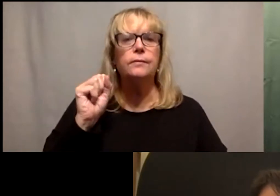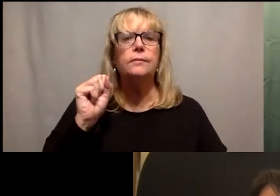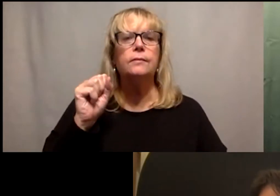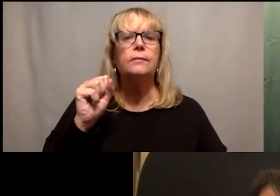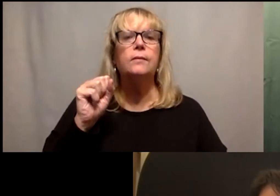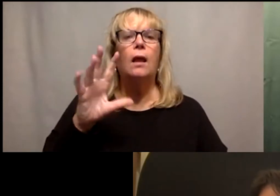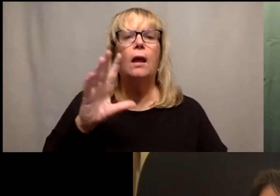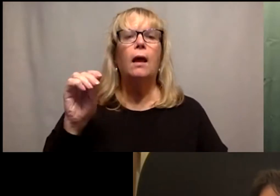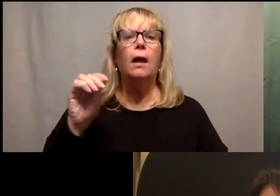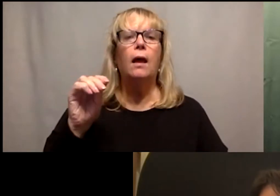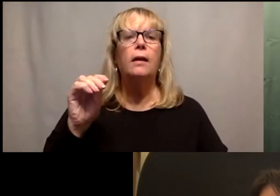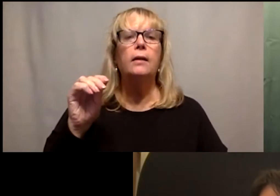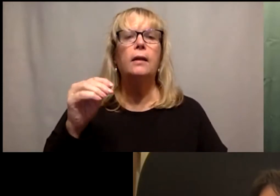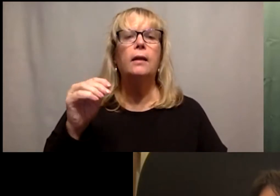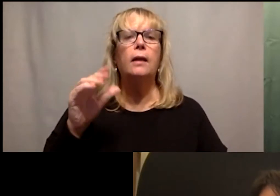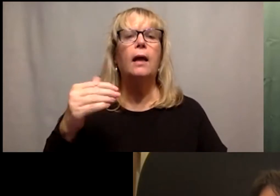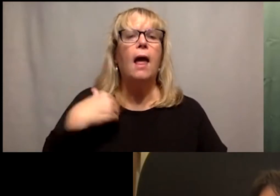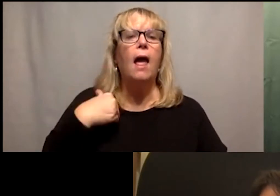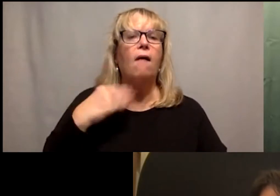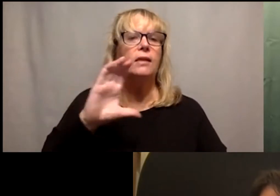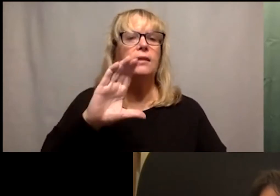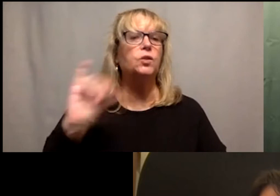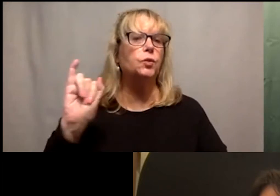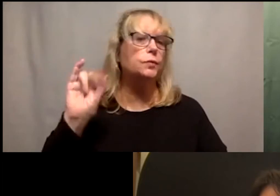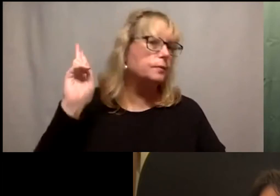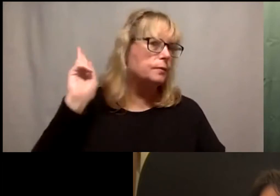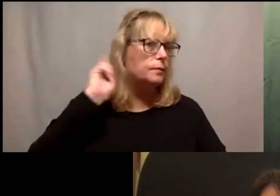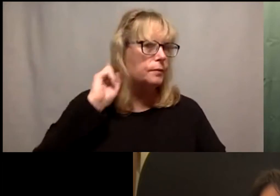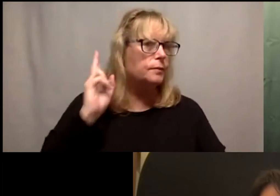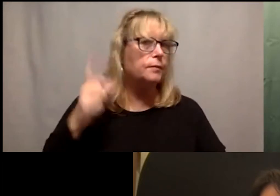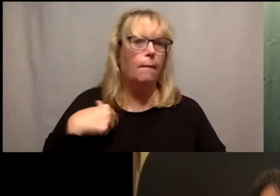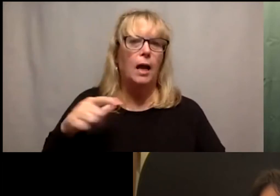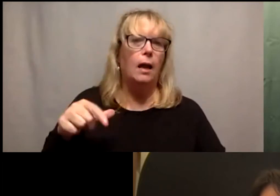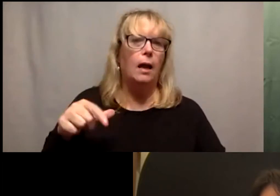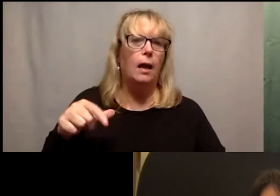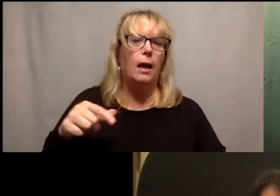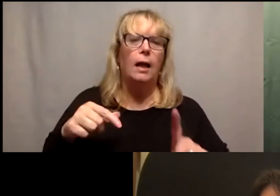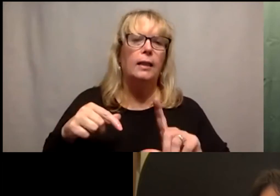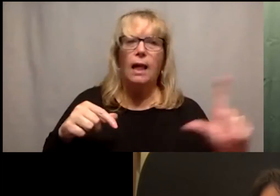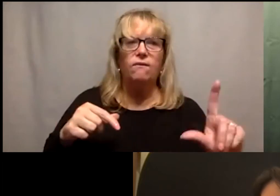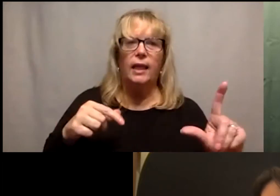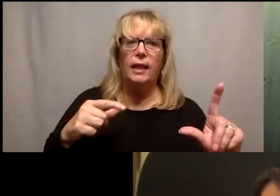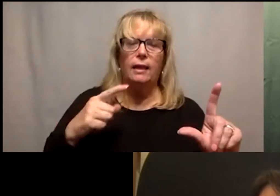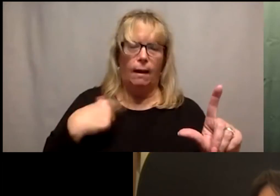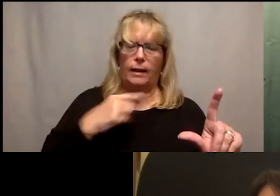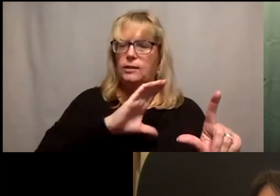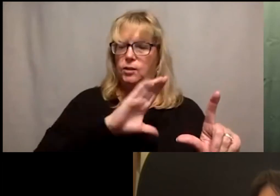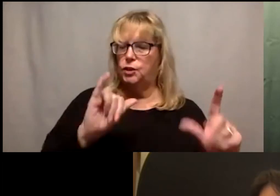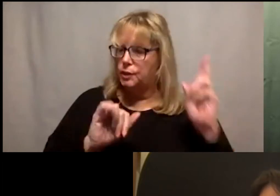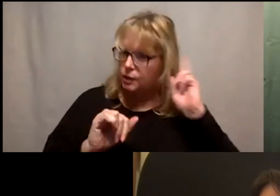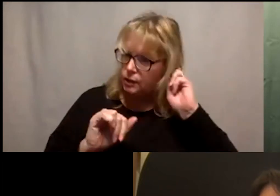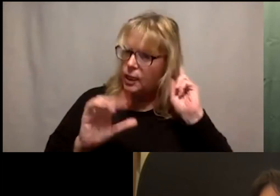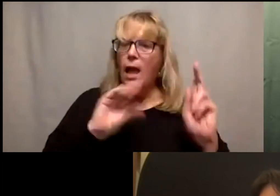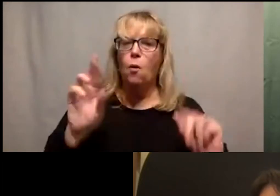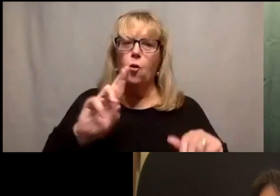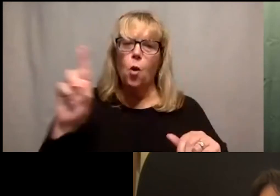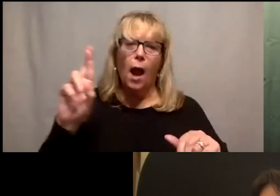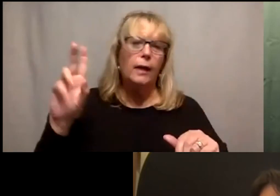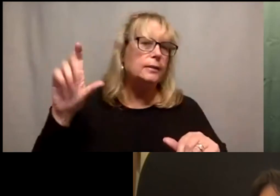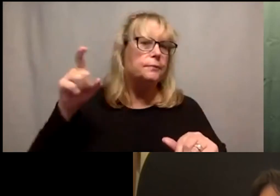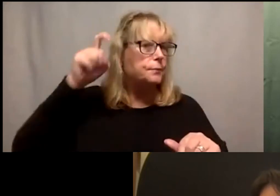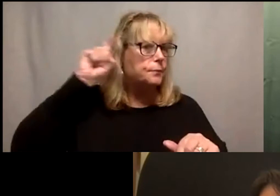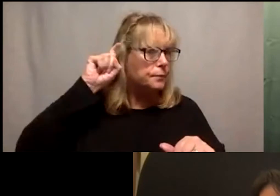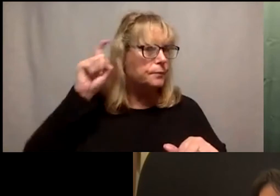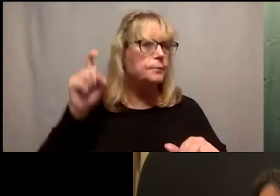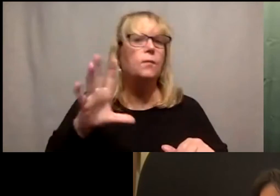and I have a cochlear implant in the left ear and a hearing aid in the right ear. And I have been